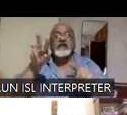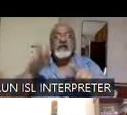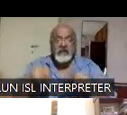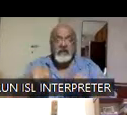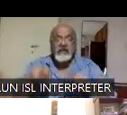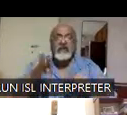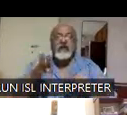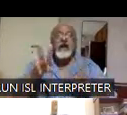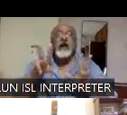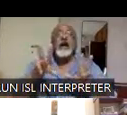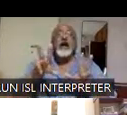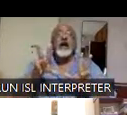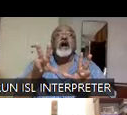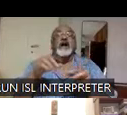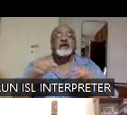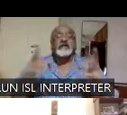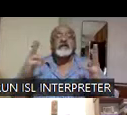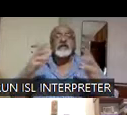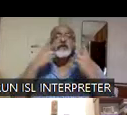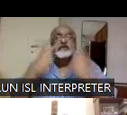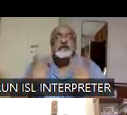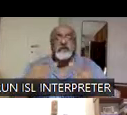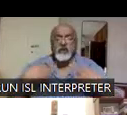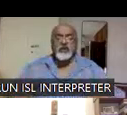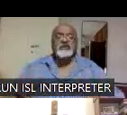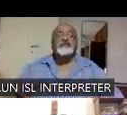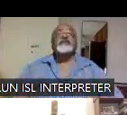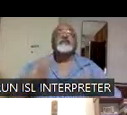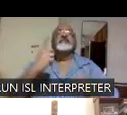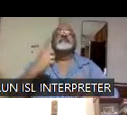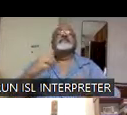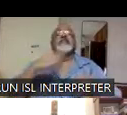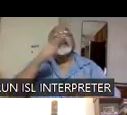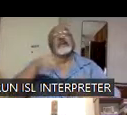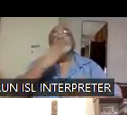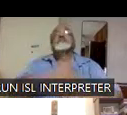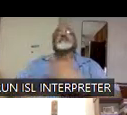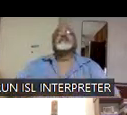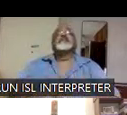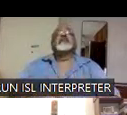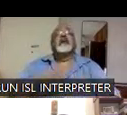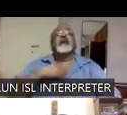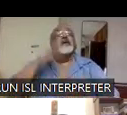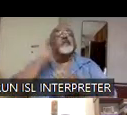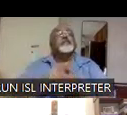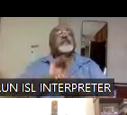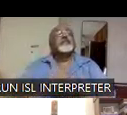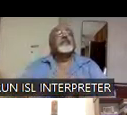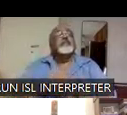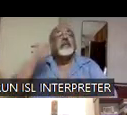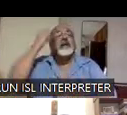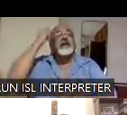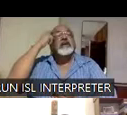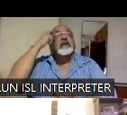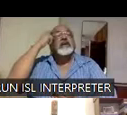you, your clothes, and then they look at your disability. And that's a lesson I kept in my